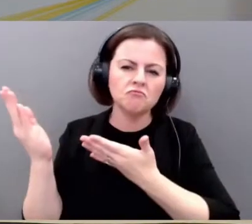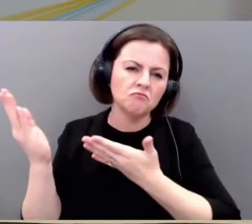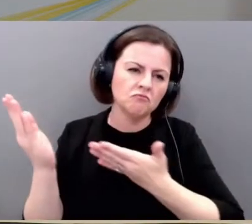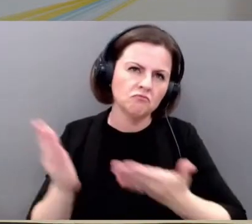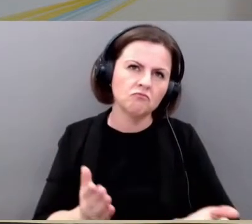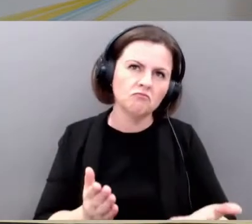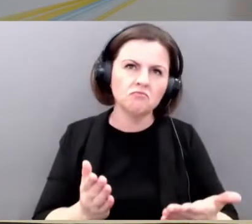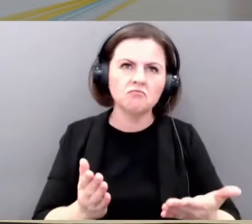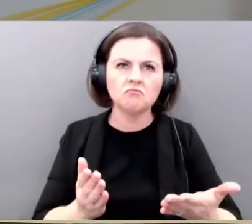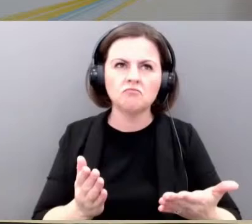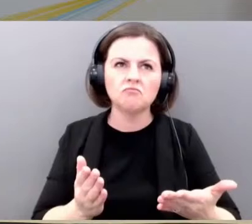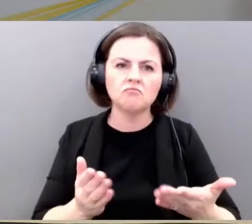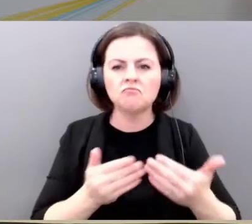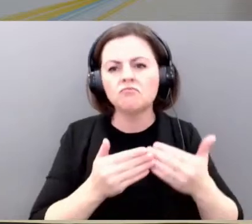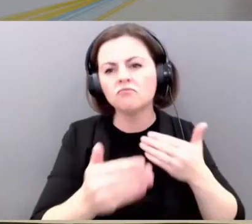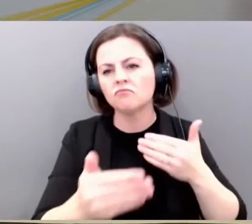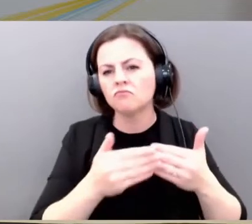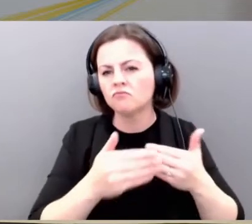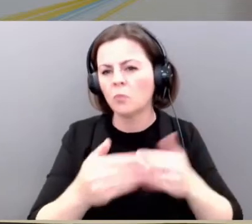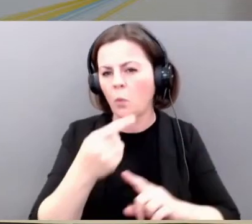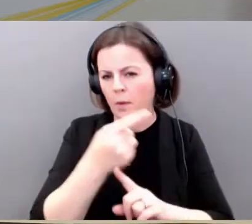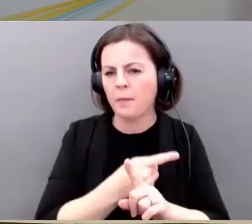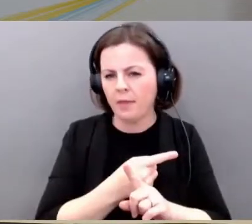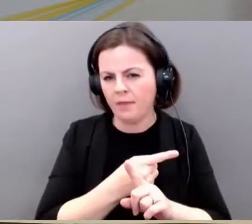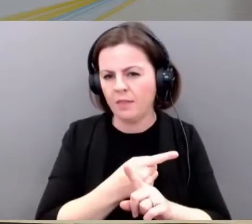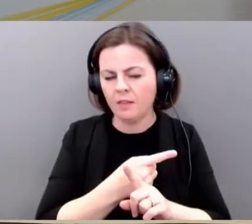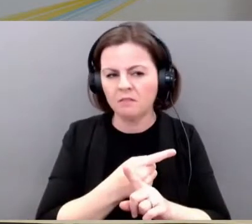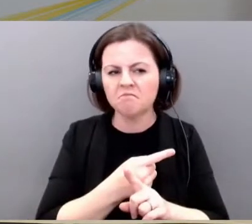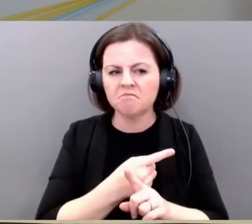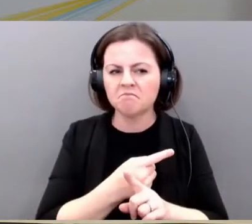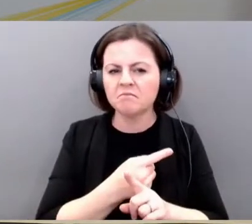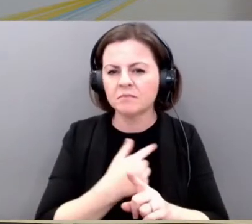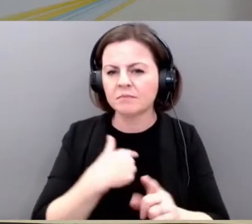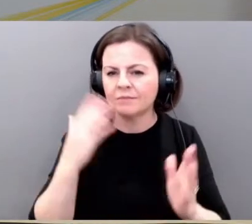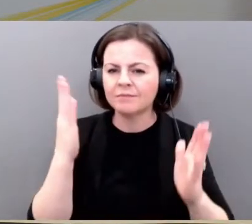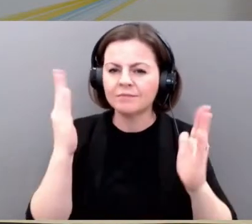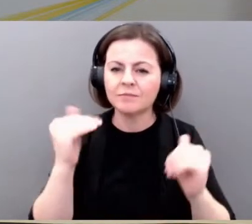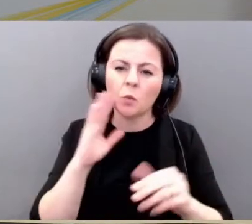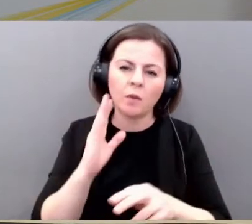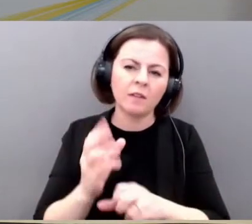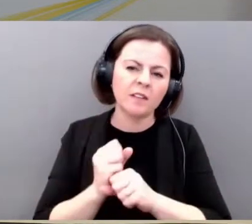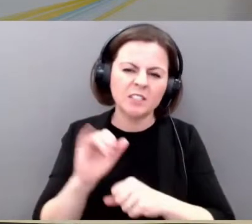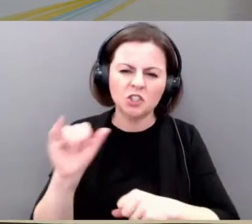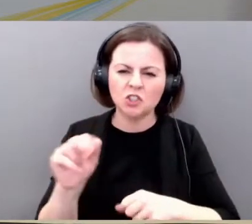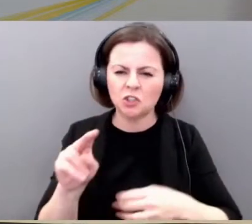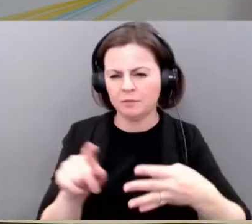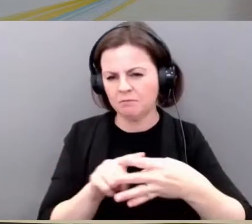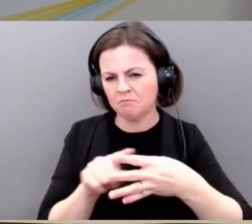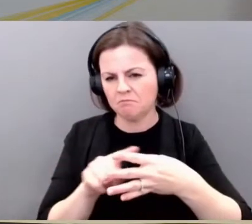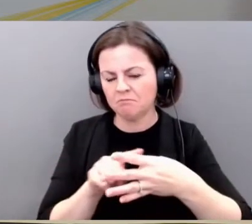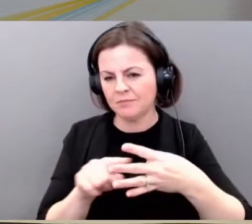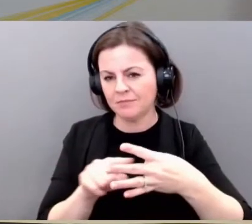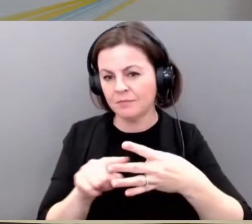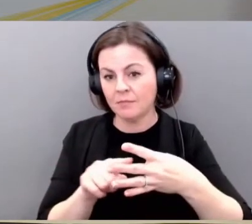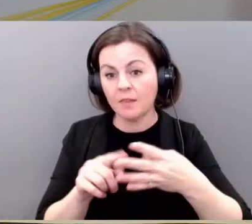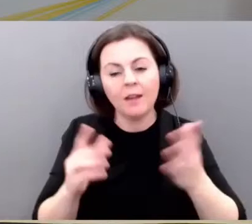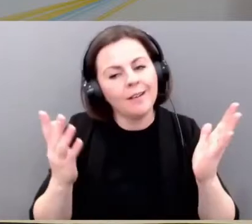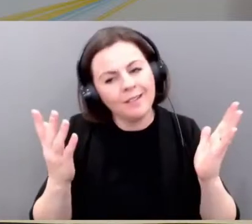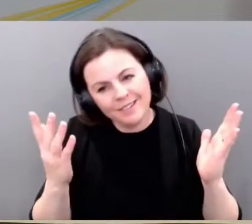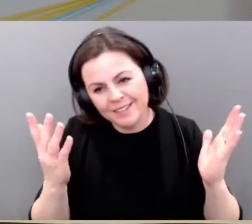within the next month, and I'm thinking it will be here by early January. Of course, lots